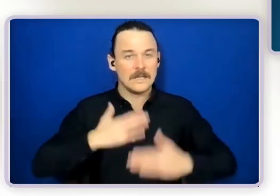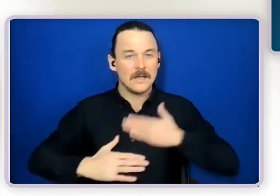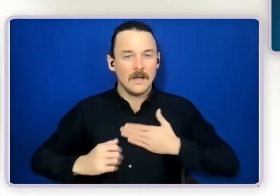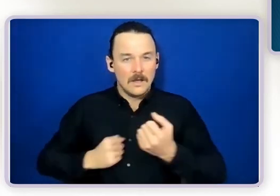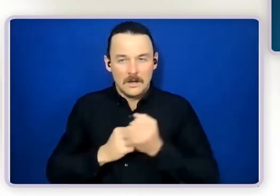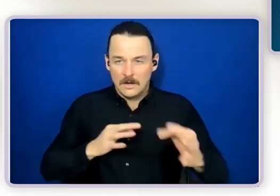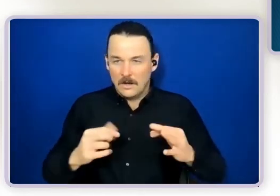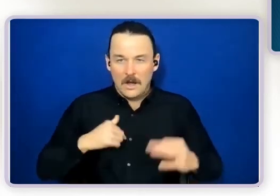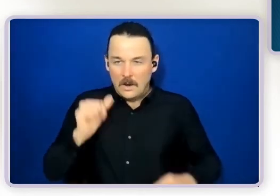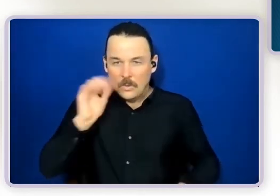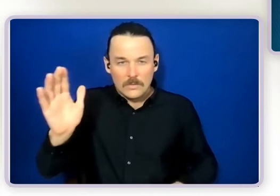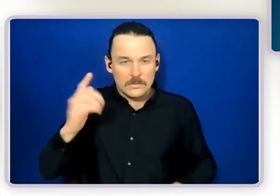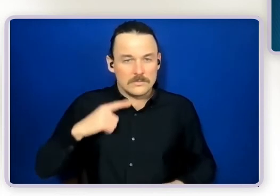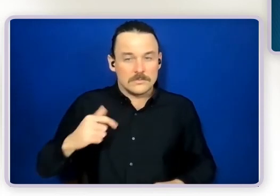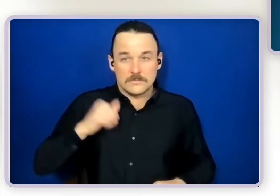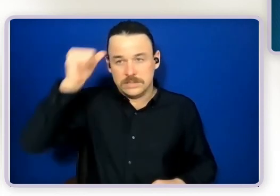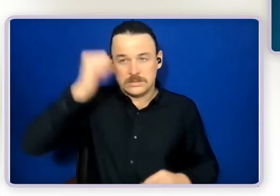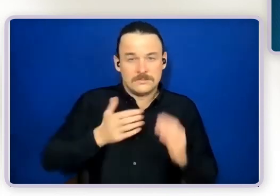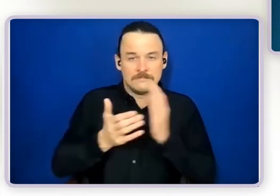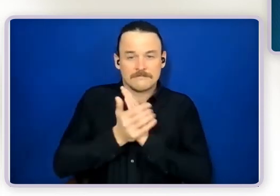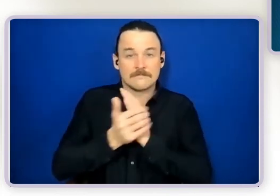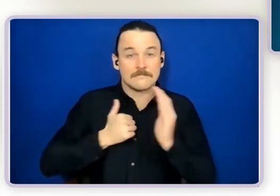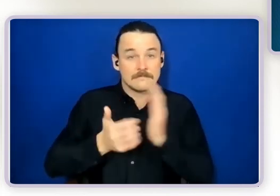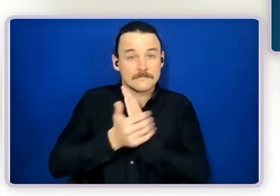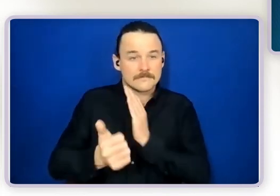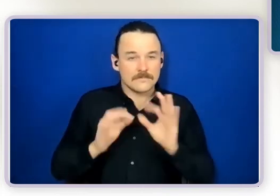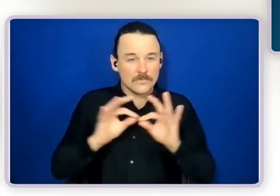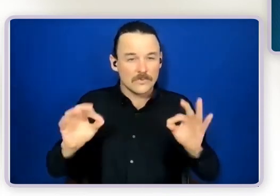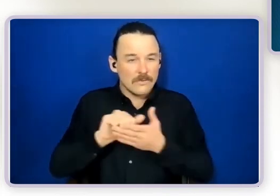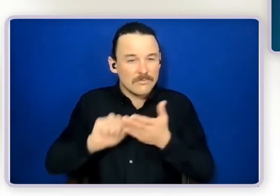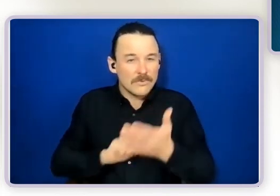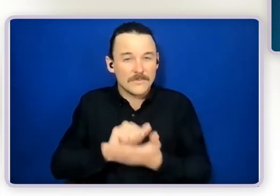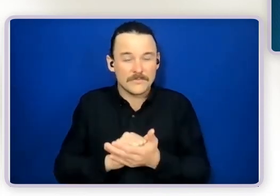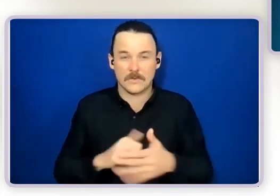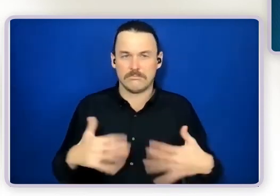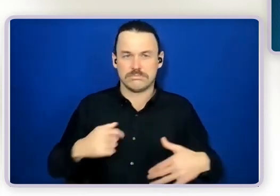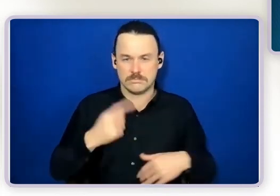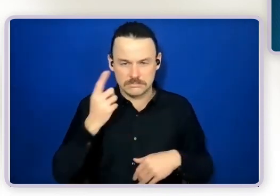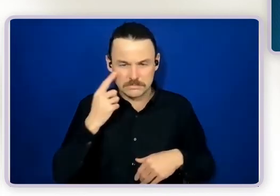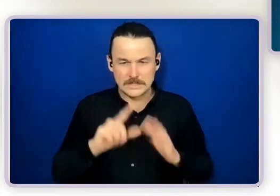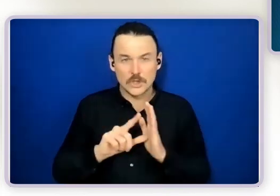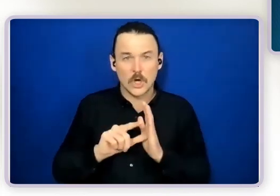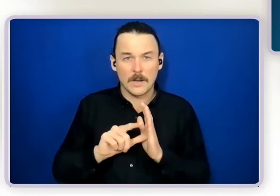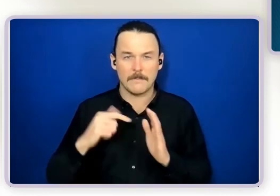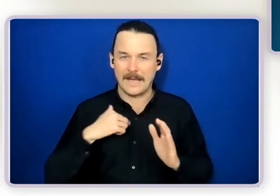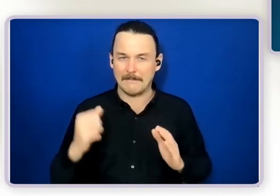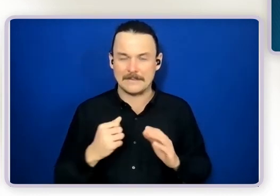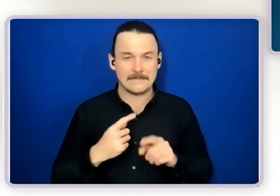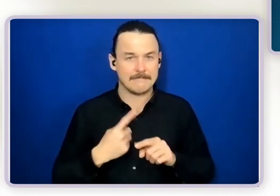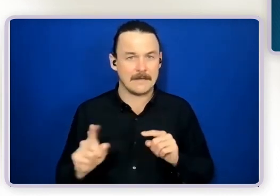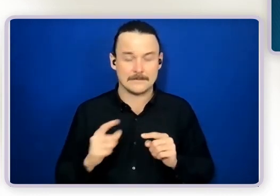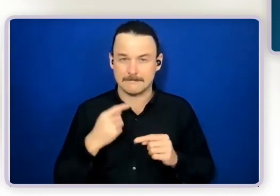have the skills to do so. Gee, I'm just looking at the time, so I'm going to have to speed up.